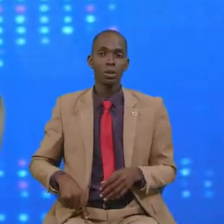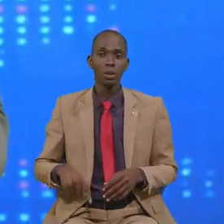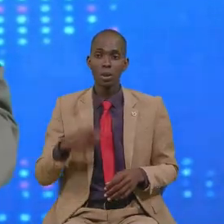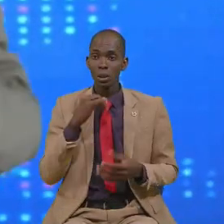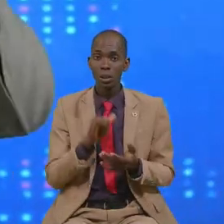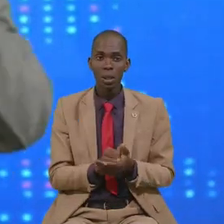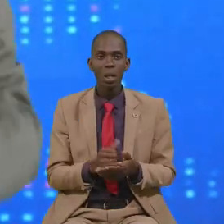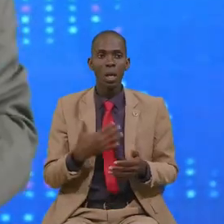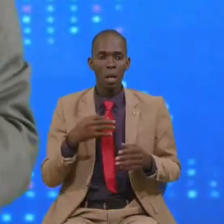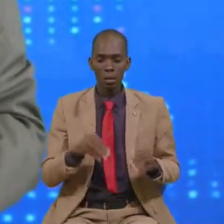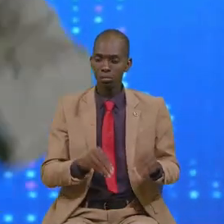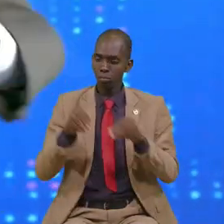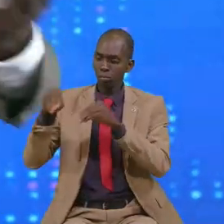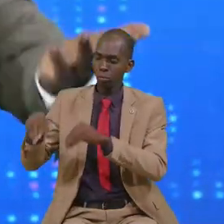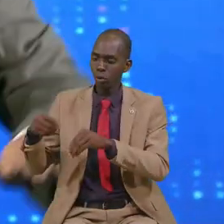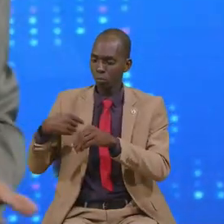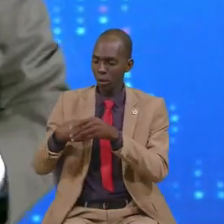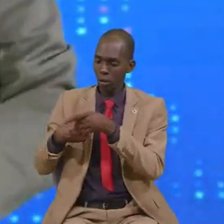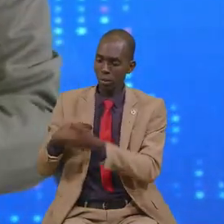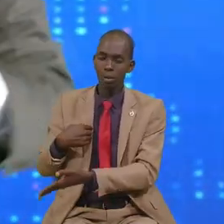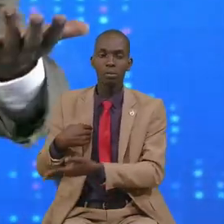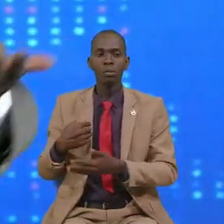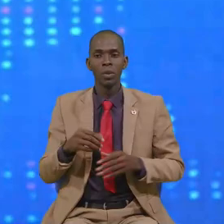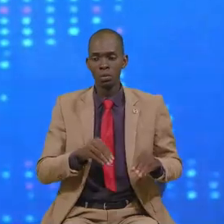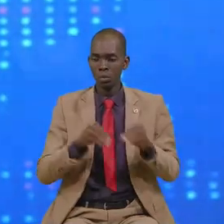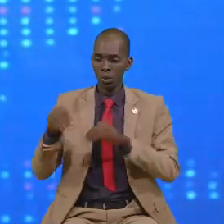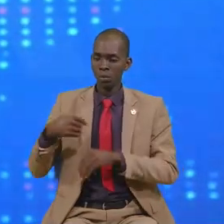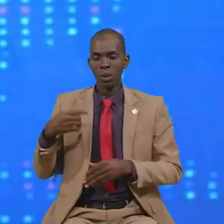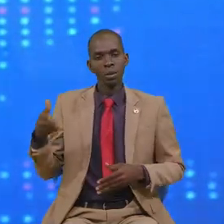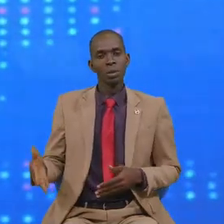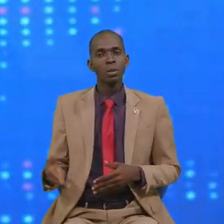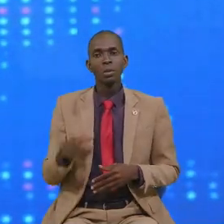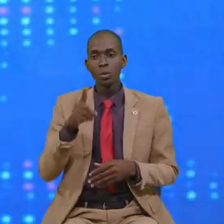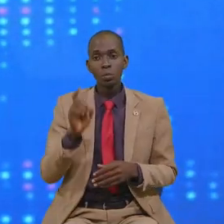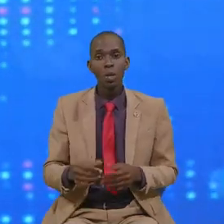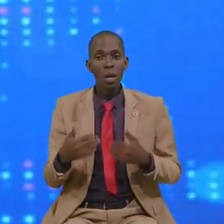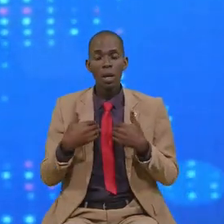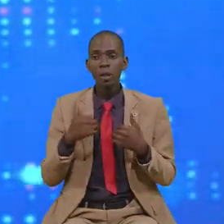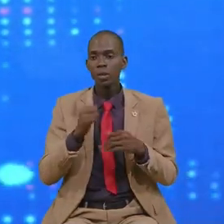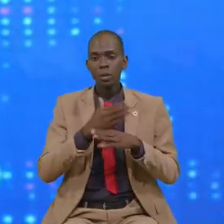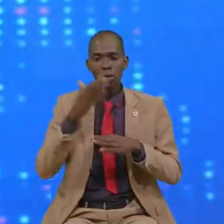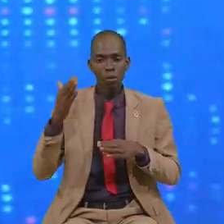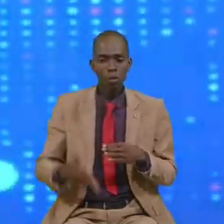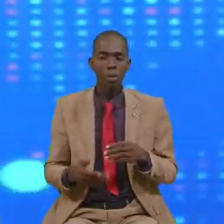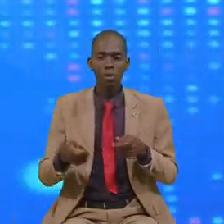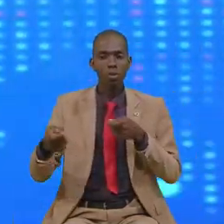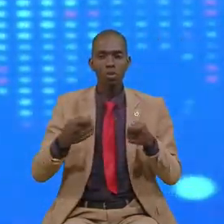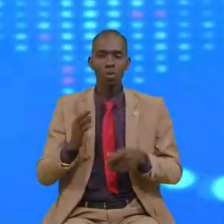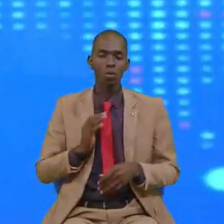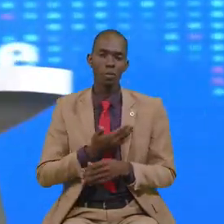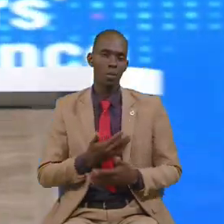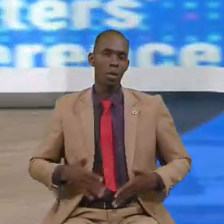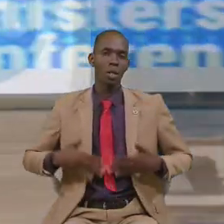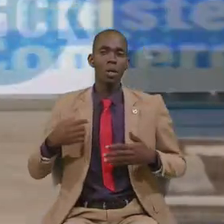set me down. He set me down. You see, he must have the total control of our lives. It must be all